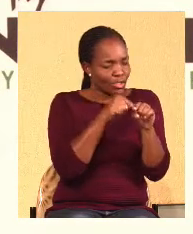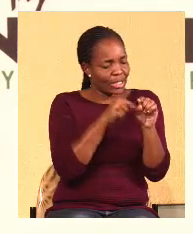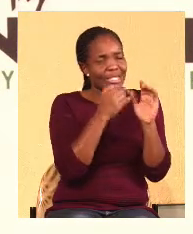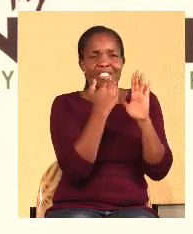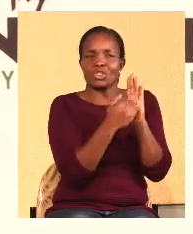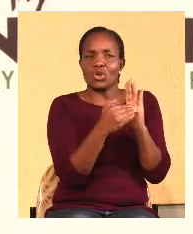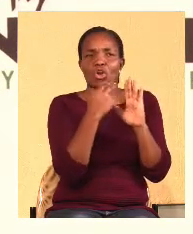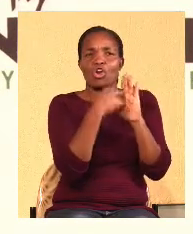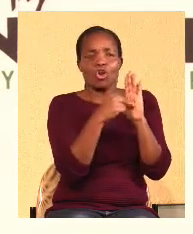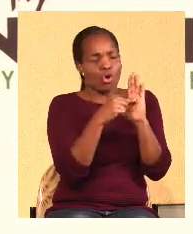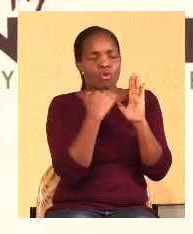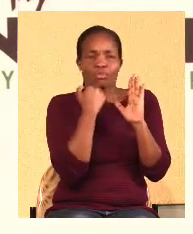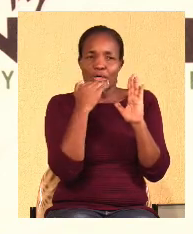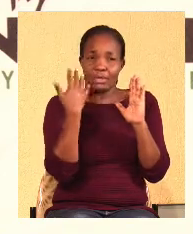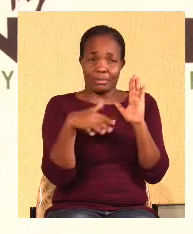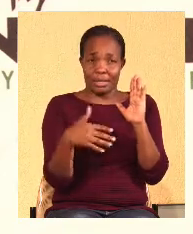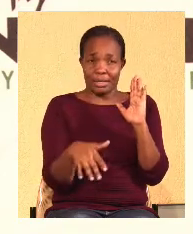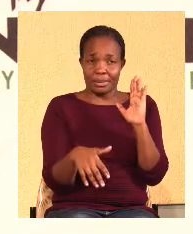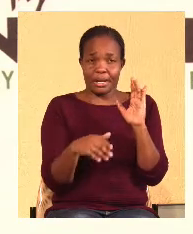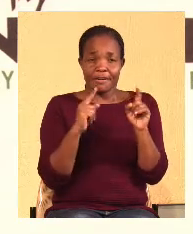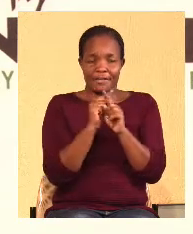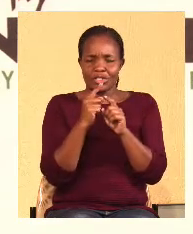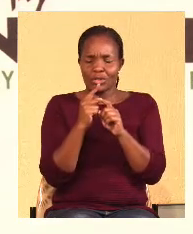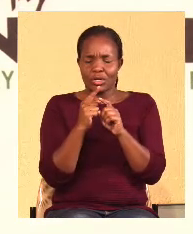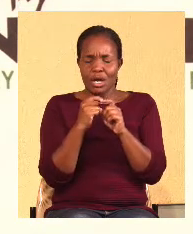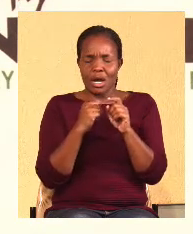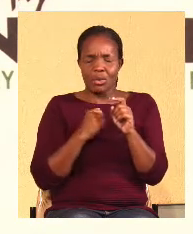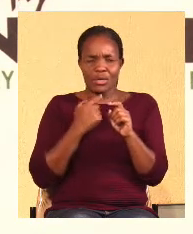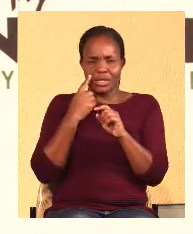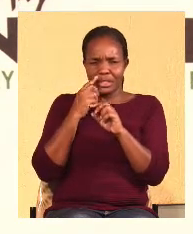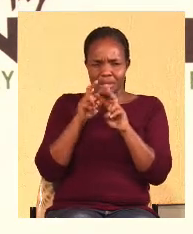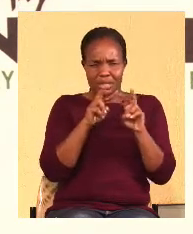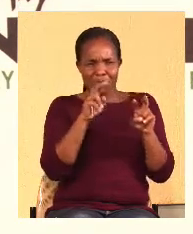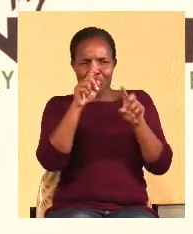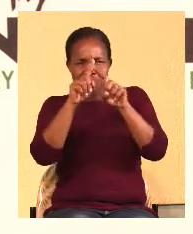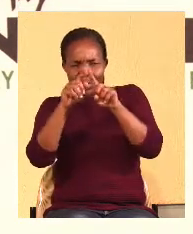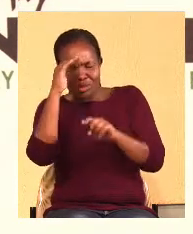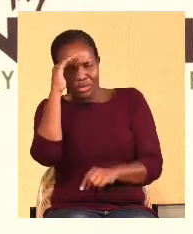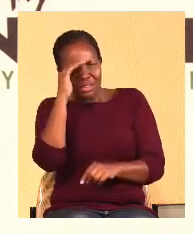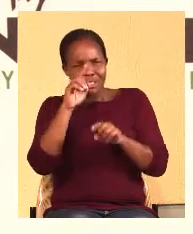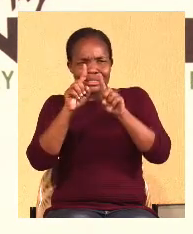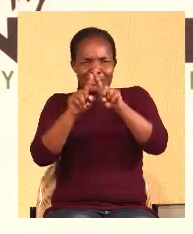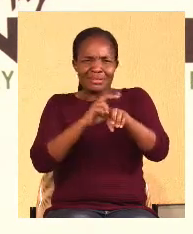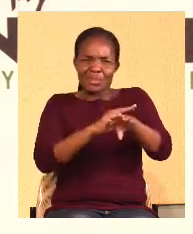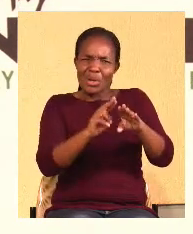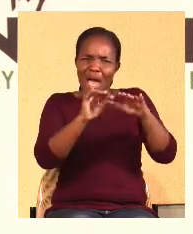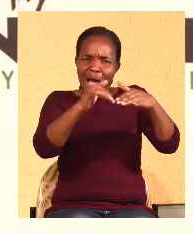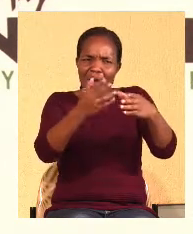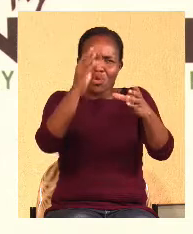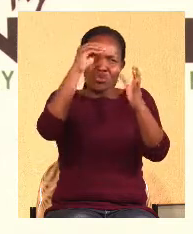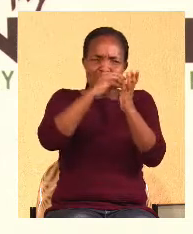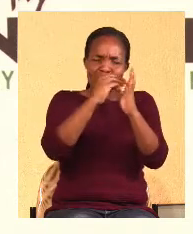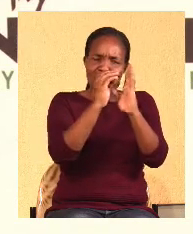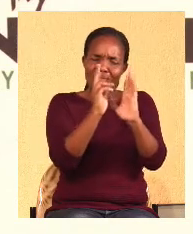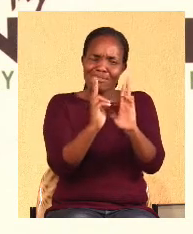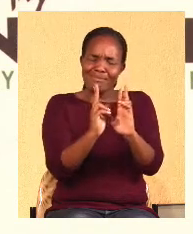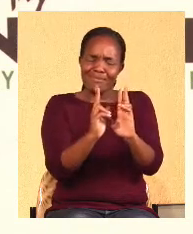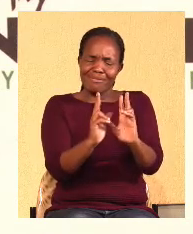the cabinet level, we have looked at various ways in which we can at least educate our people, also to explain the law to the